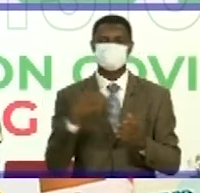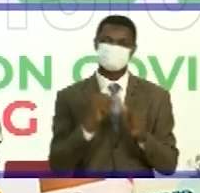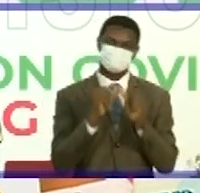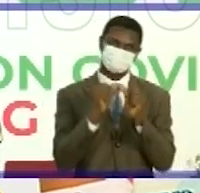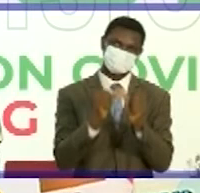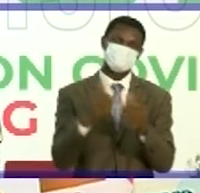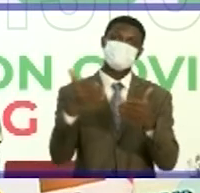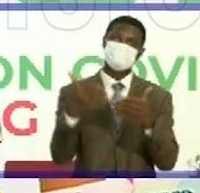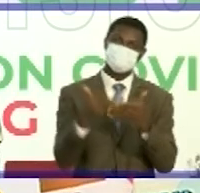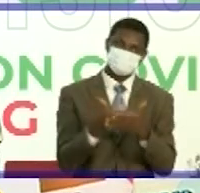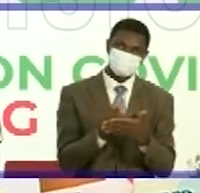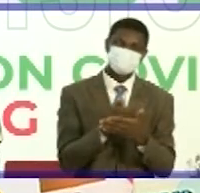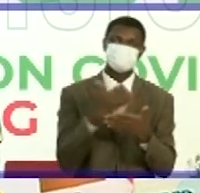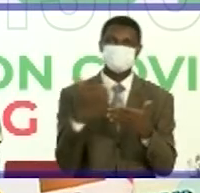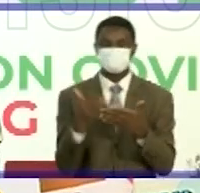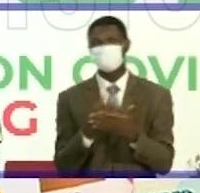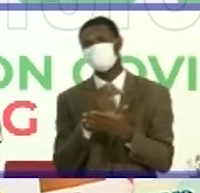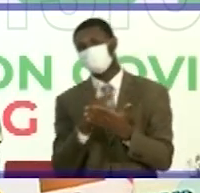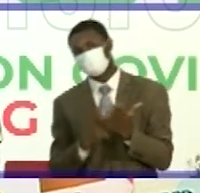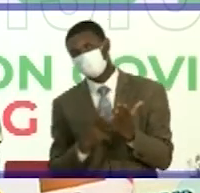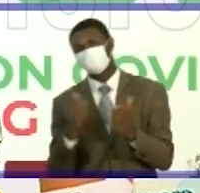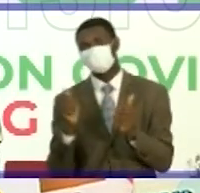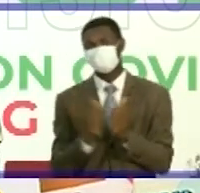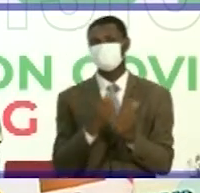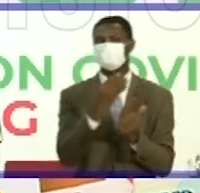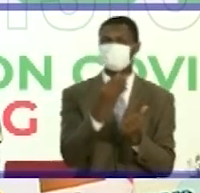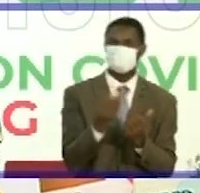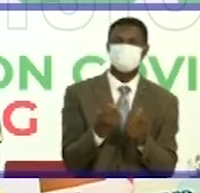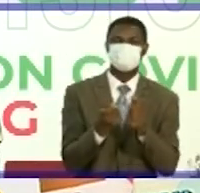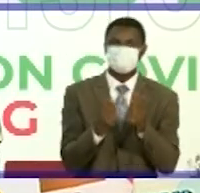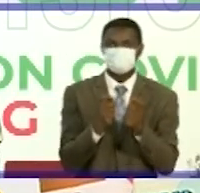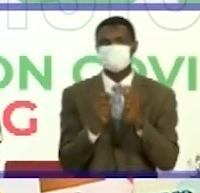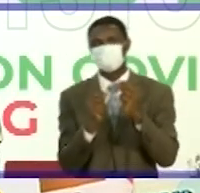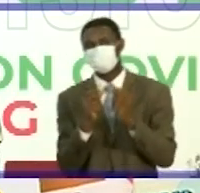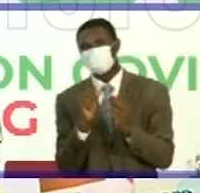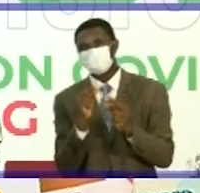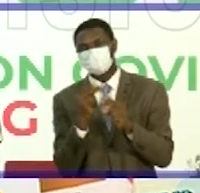new phase, with the few modifications that have been made,